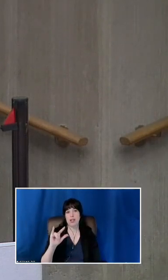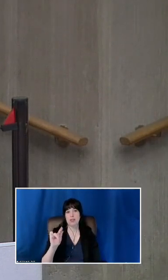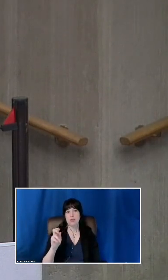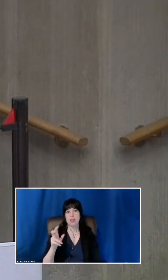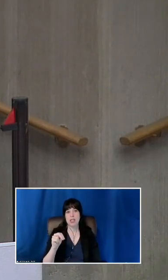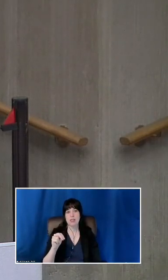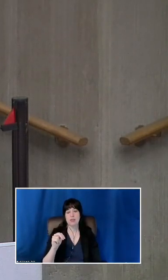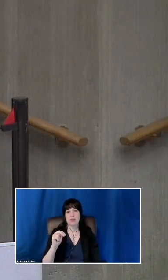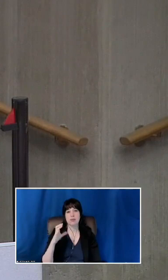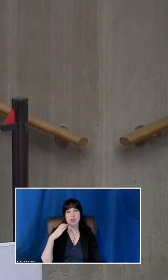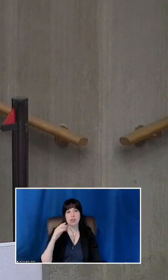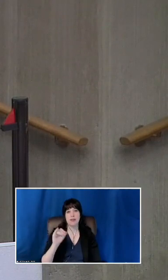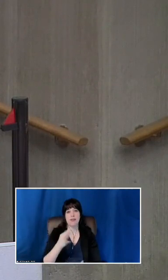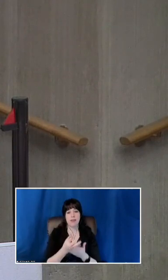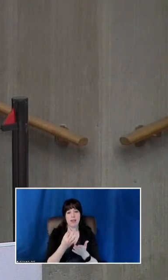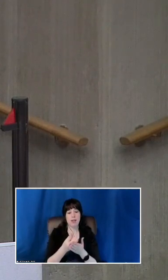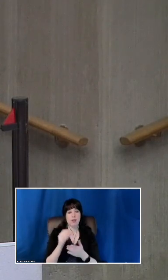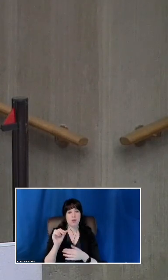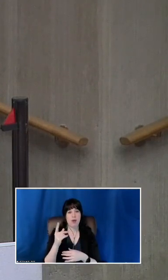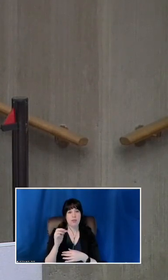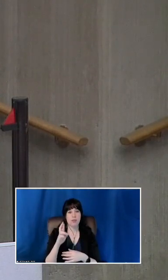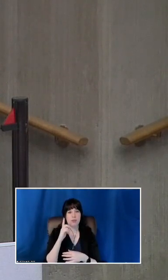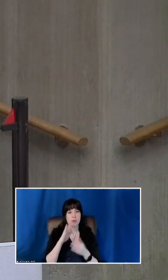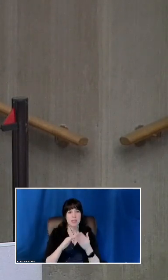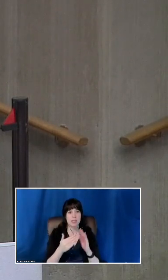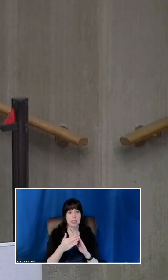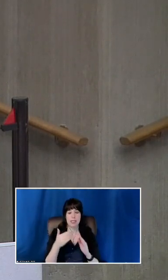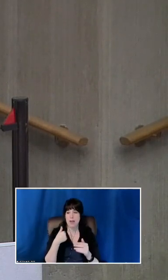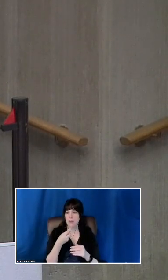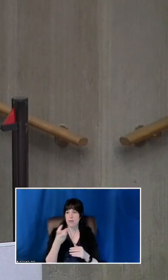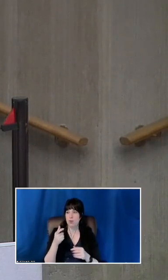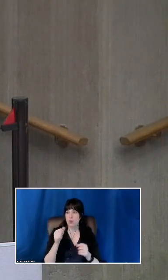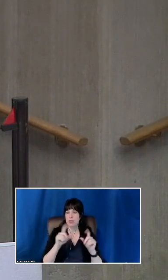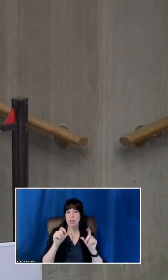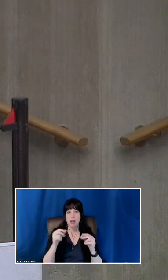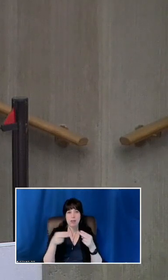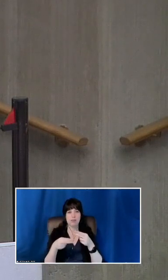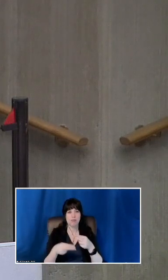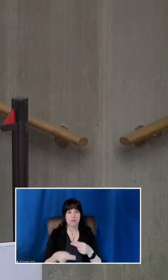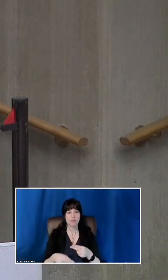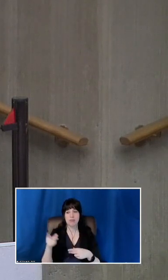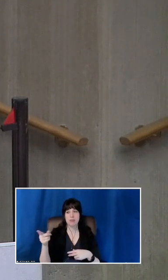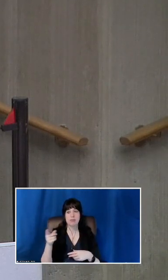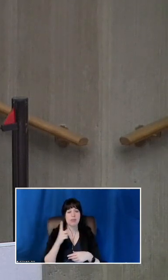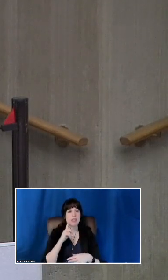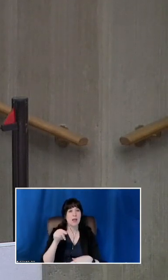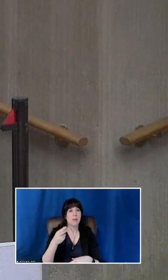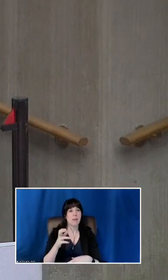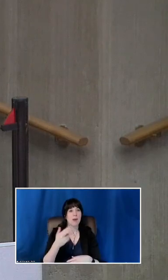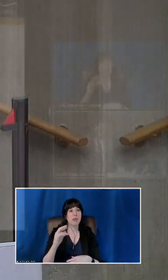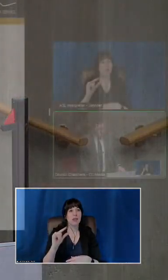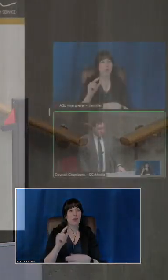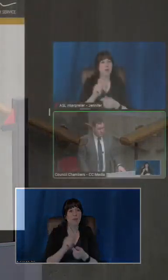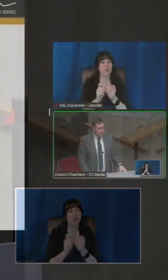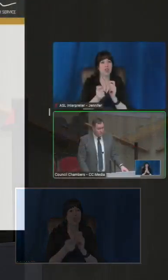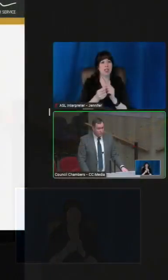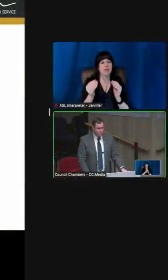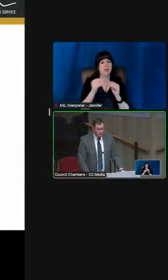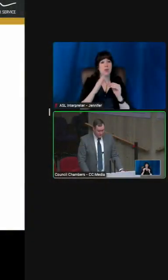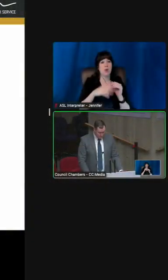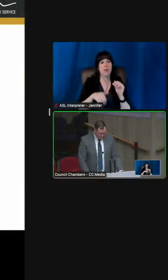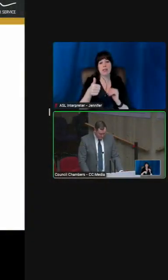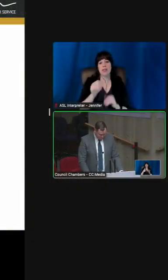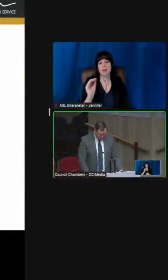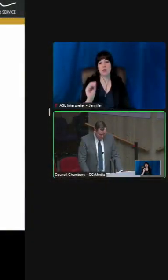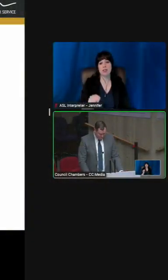brief slides for you to walk through the action recommended for you this evening. A public hearing is required due to the change being more than 10% of an individual